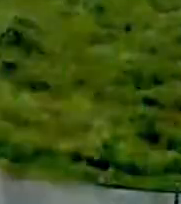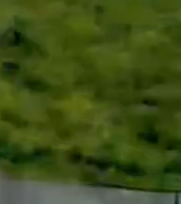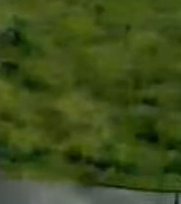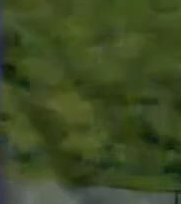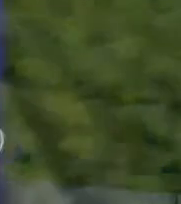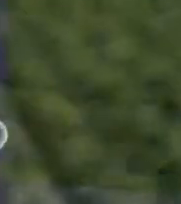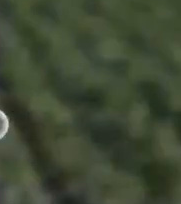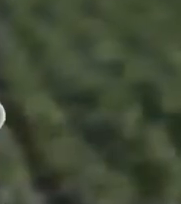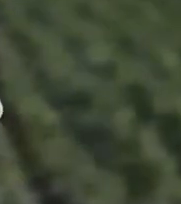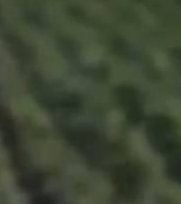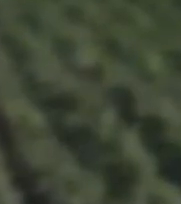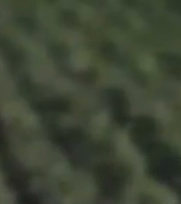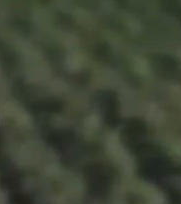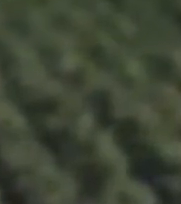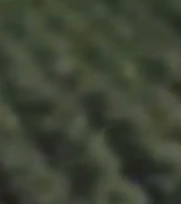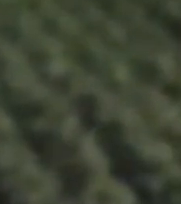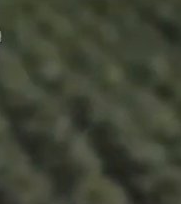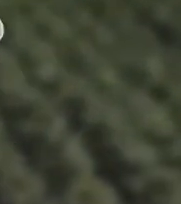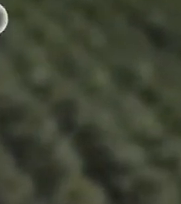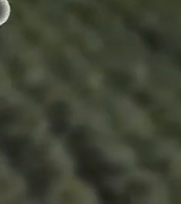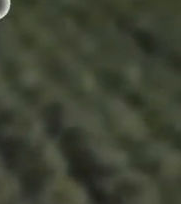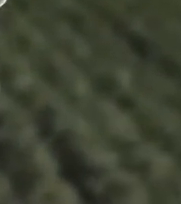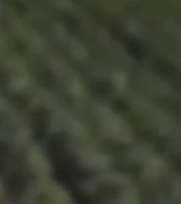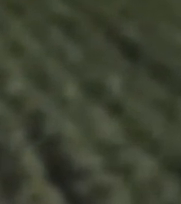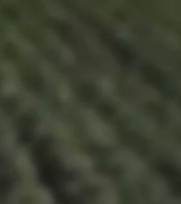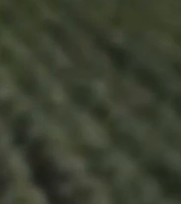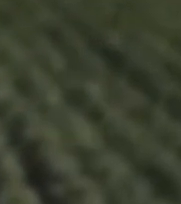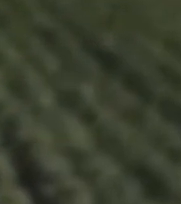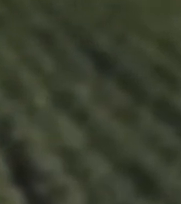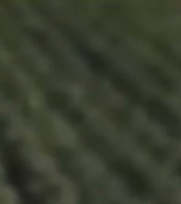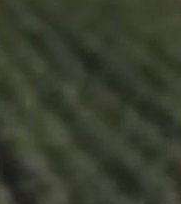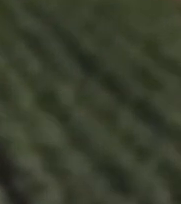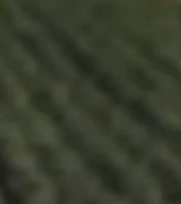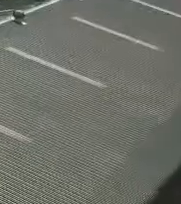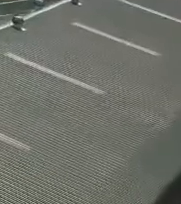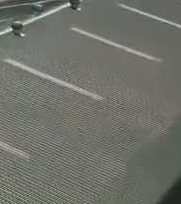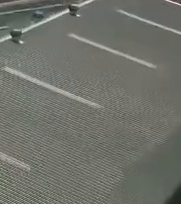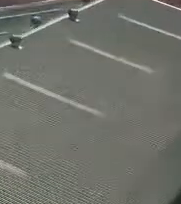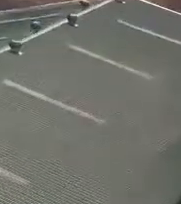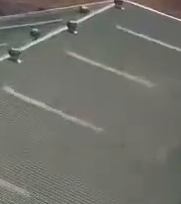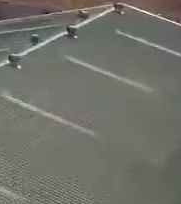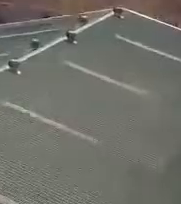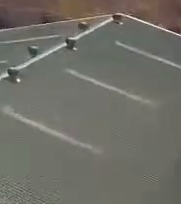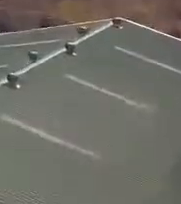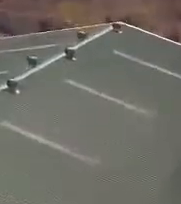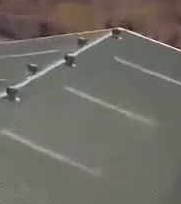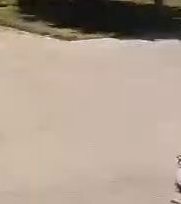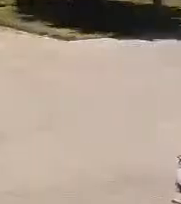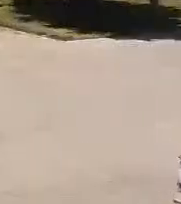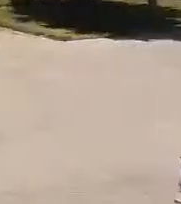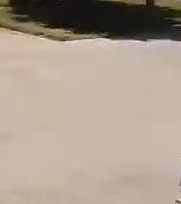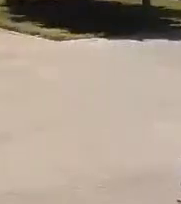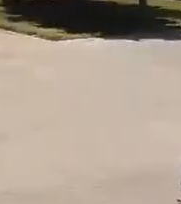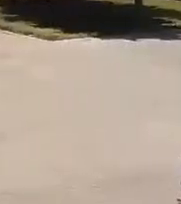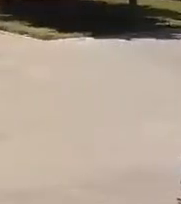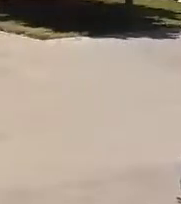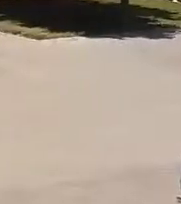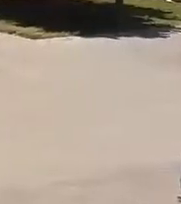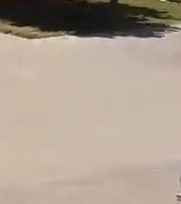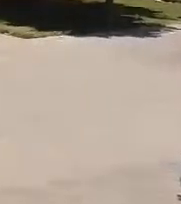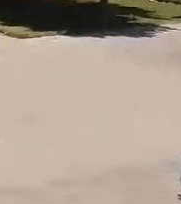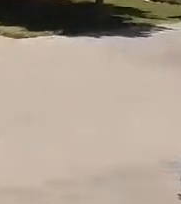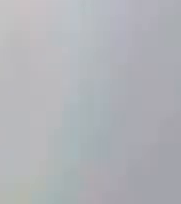value in a bag. Available in the ETG depots countrywide, with the network providing agronomy services to farmers across the